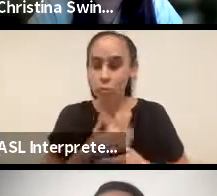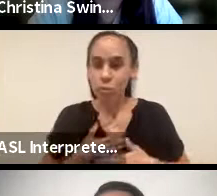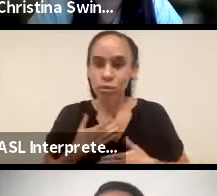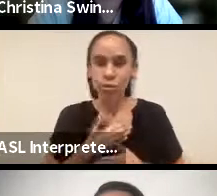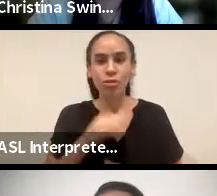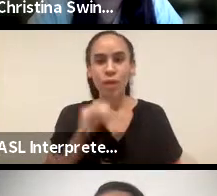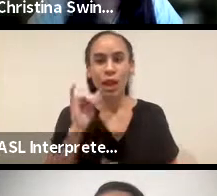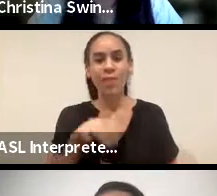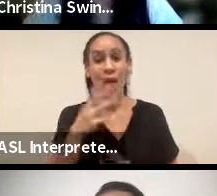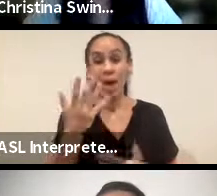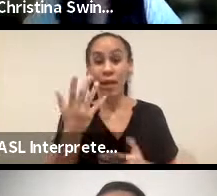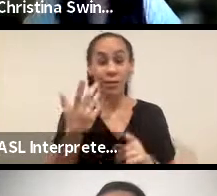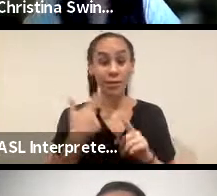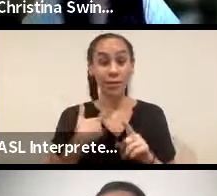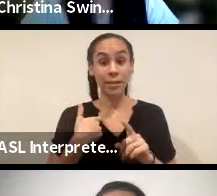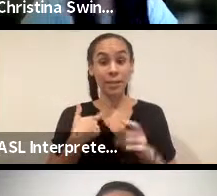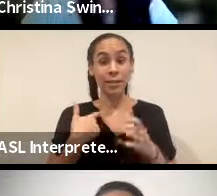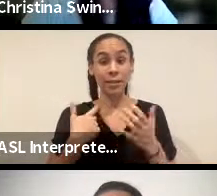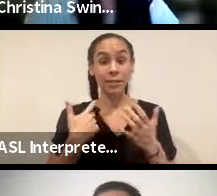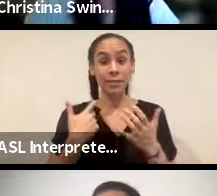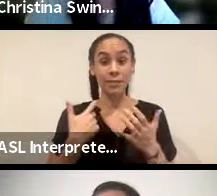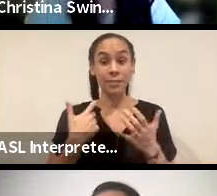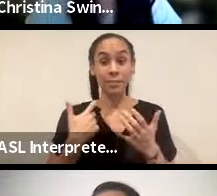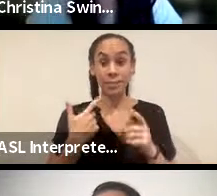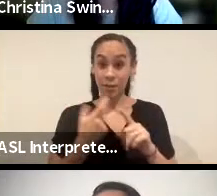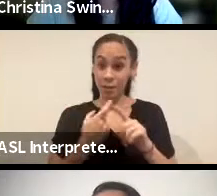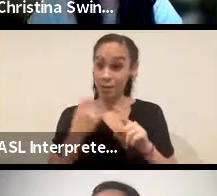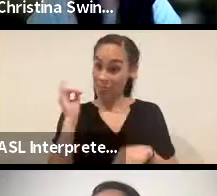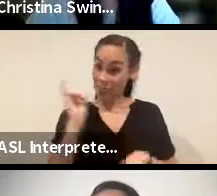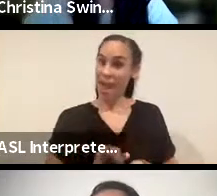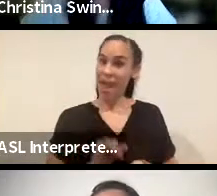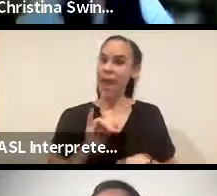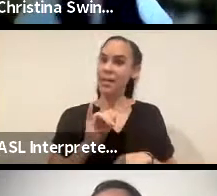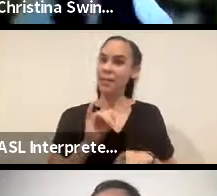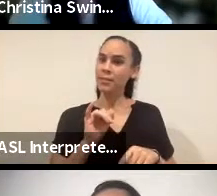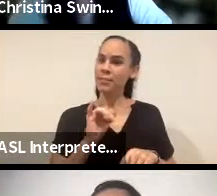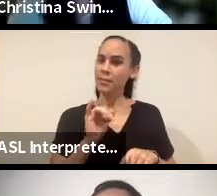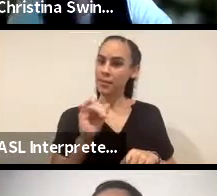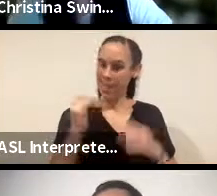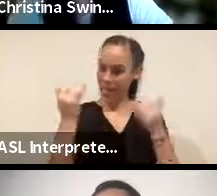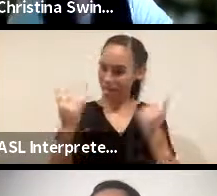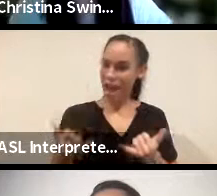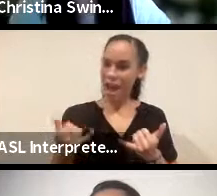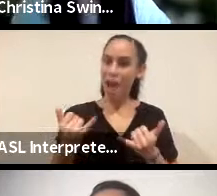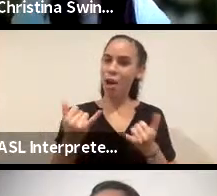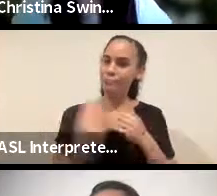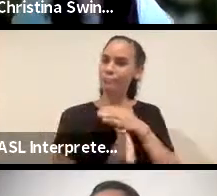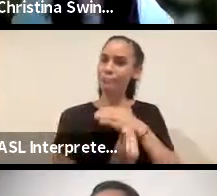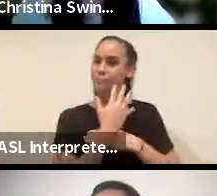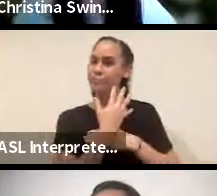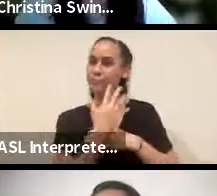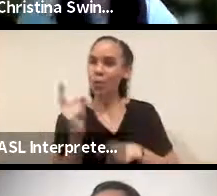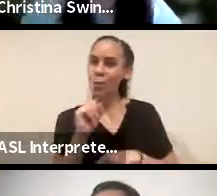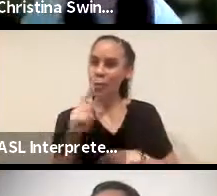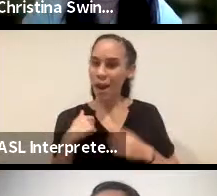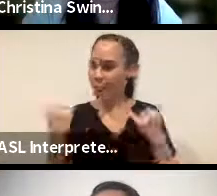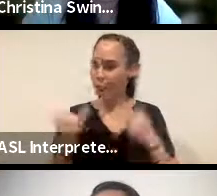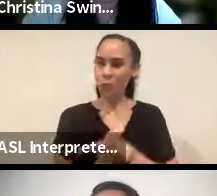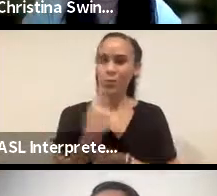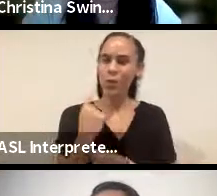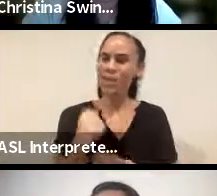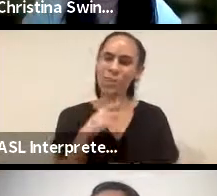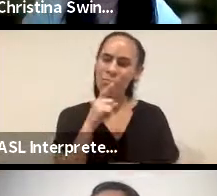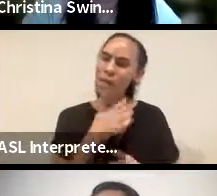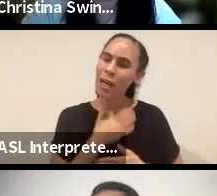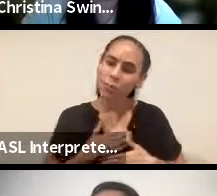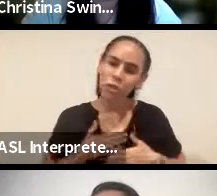I attribute that in large part to, where I've gotten to today at the Cape War Center. So I really, really, really appreciate